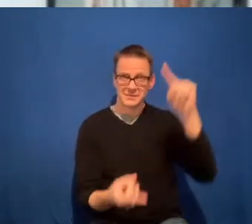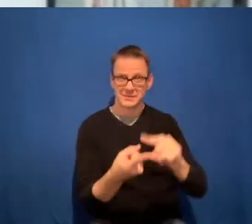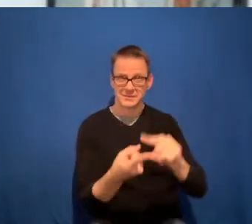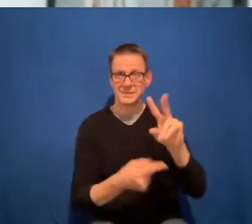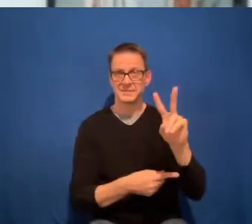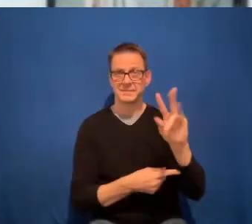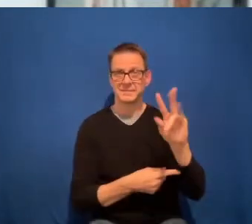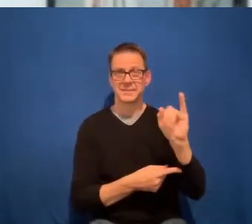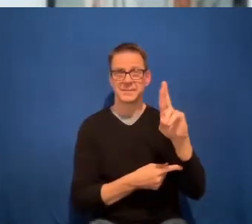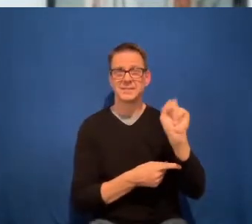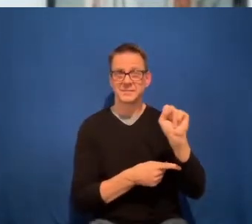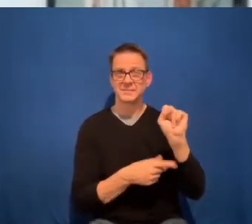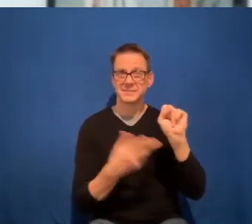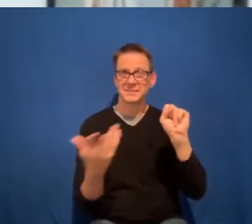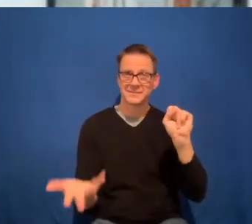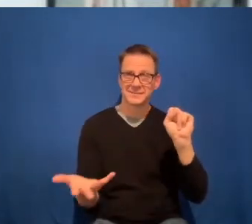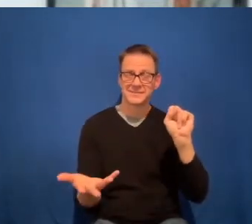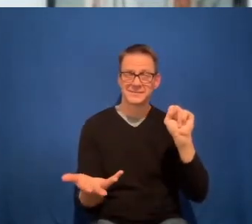And